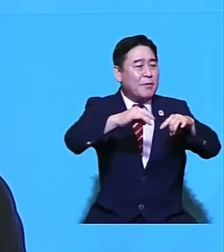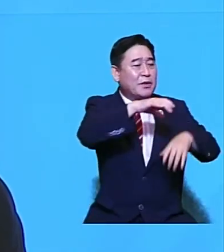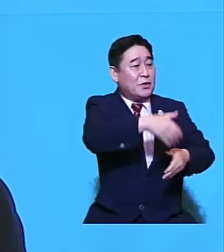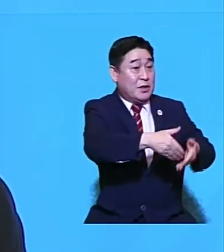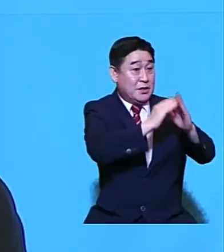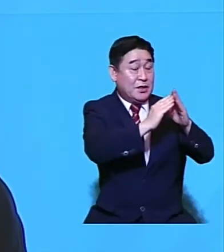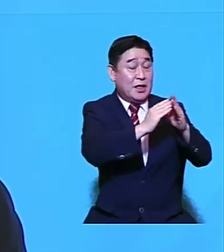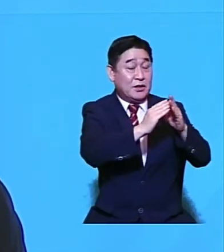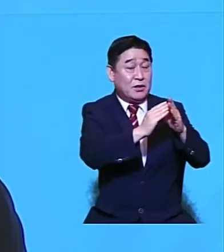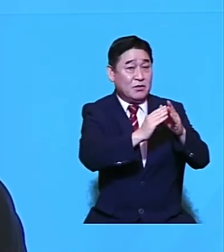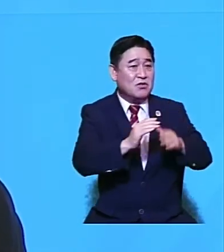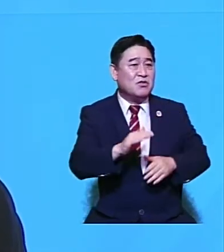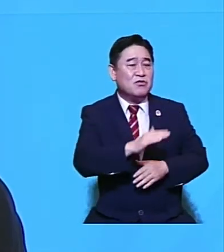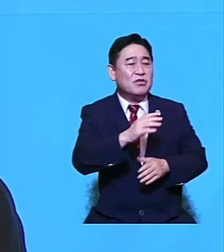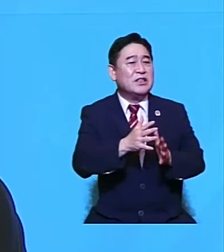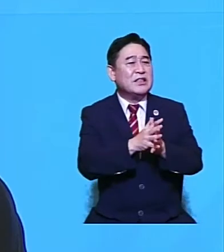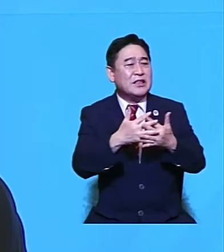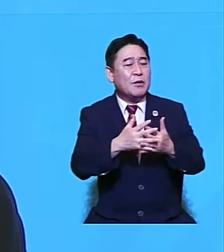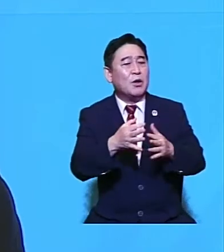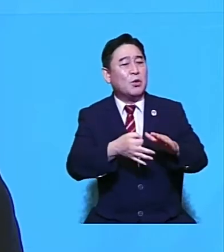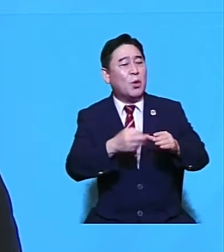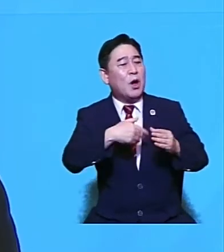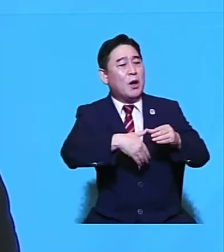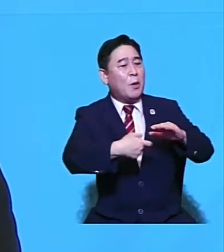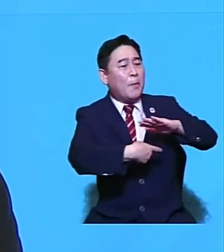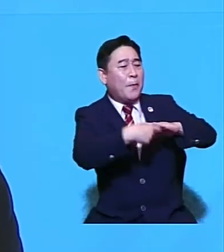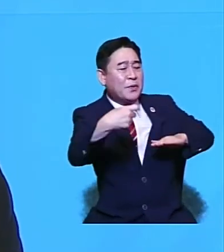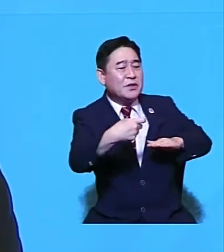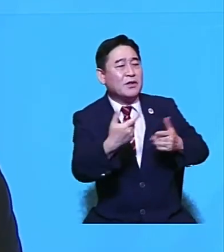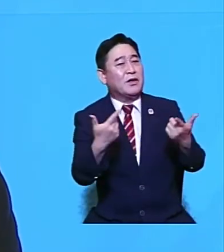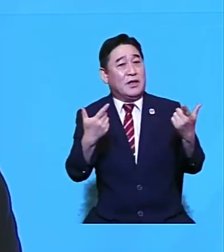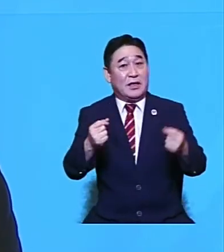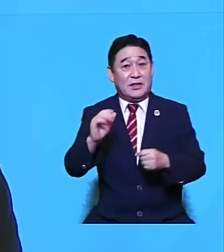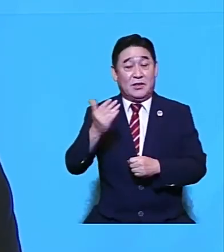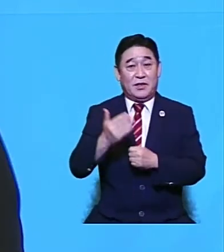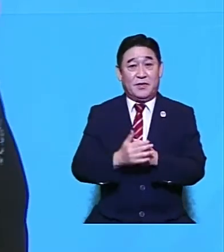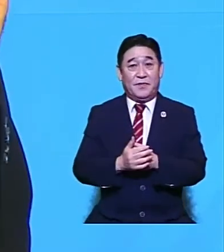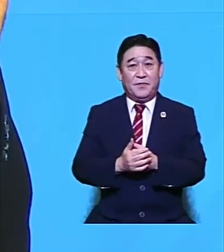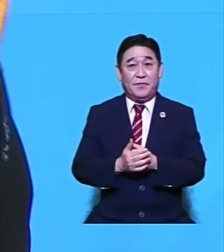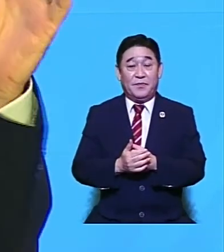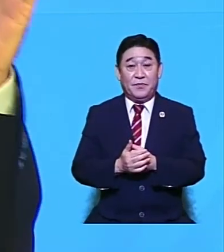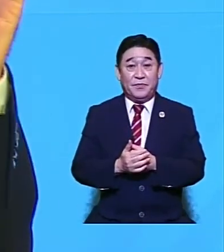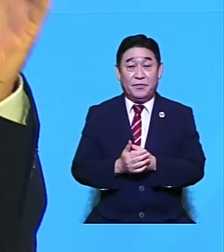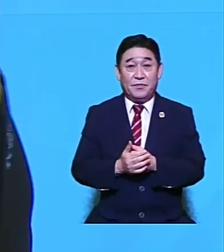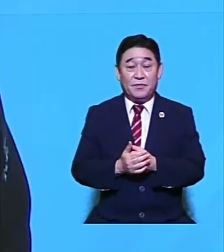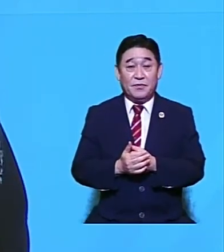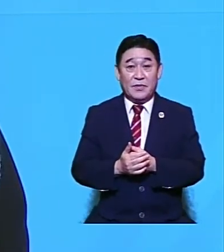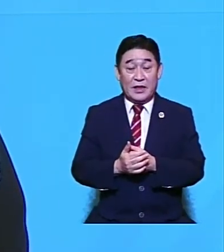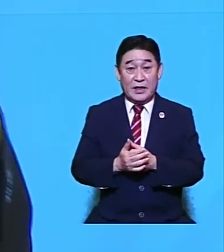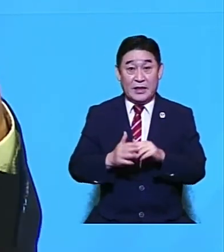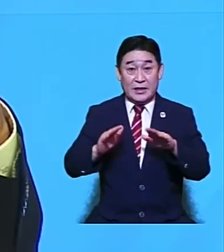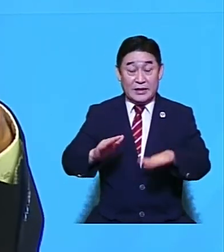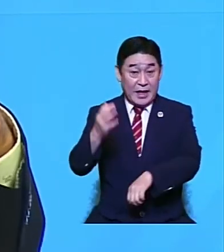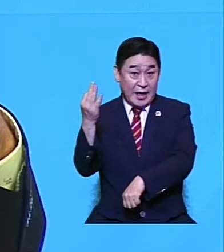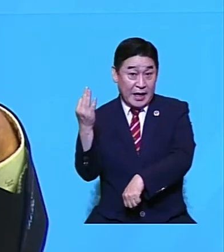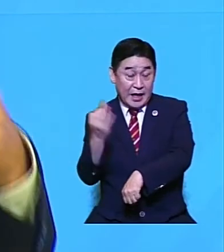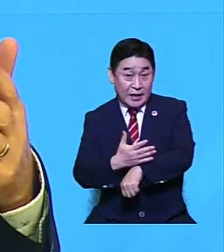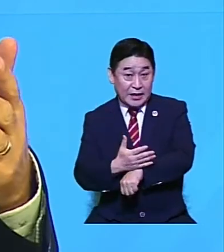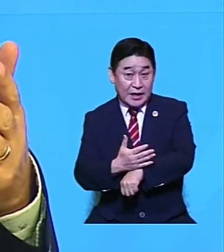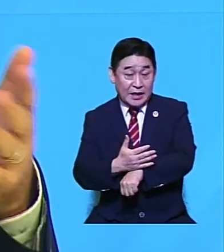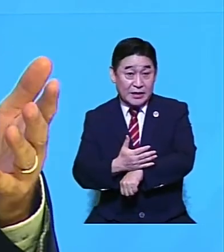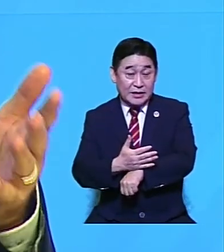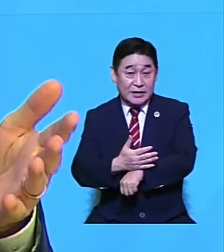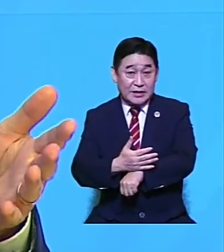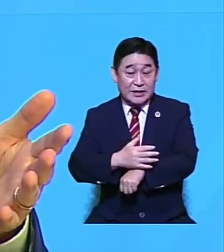more expensive for the next 30 years. So our job has become much easier because even in a simple financial sense,